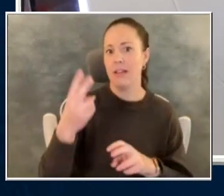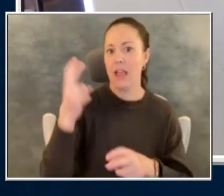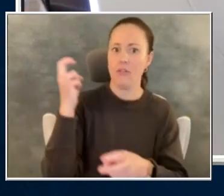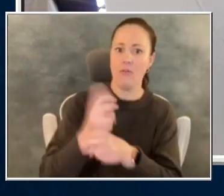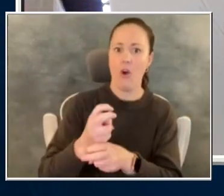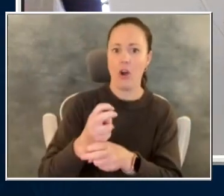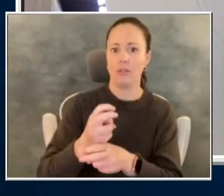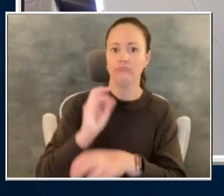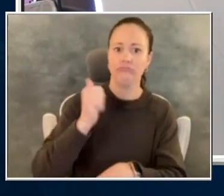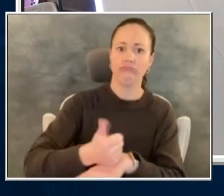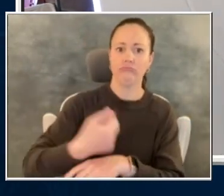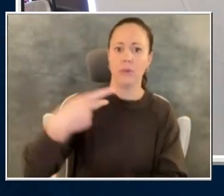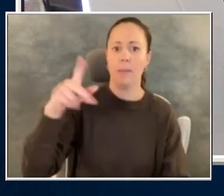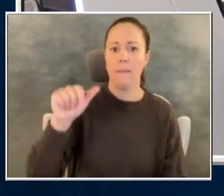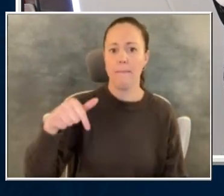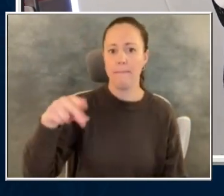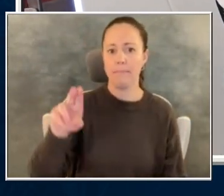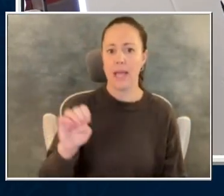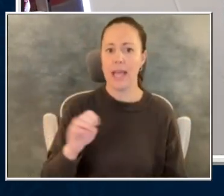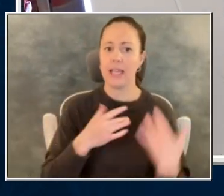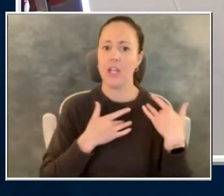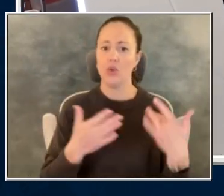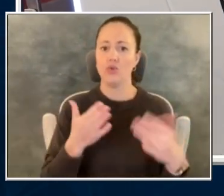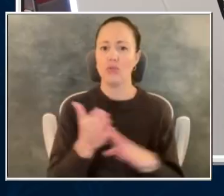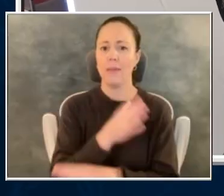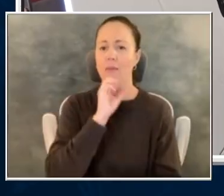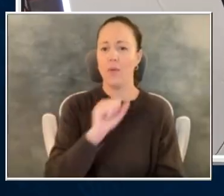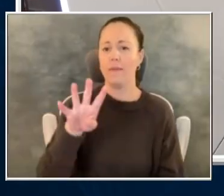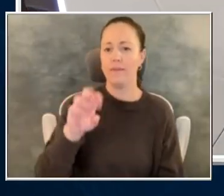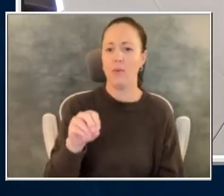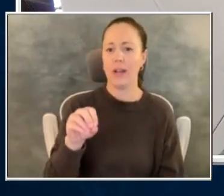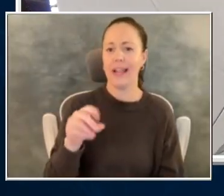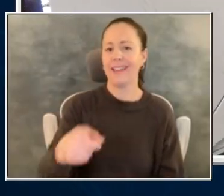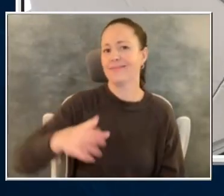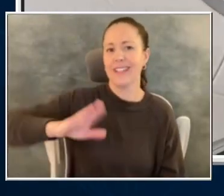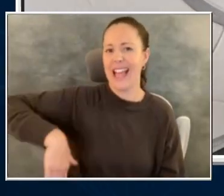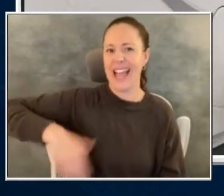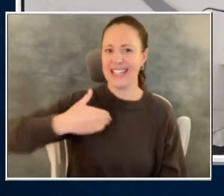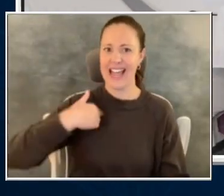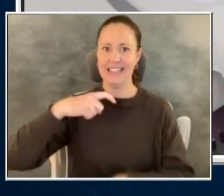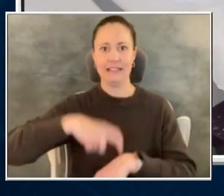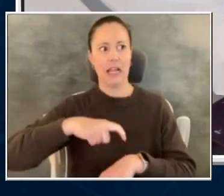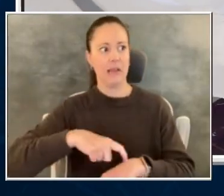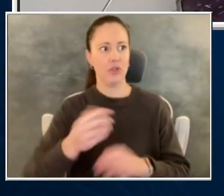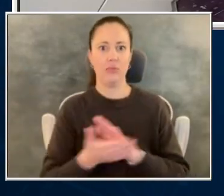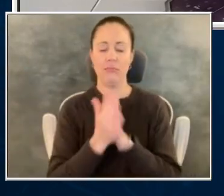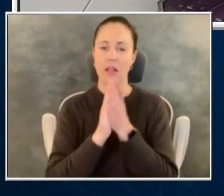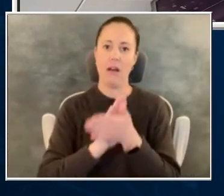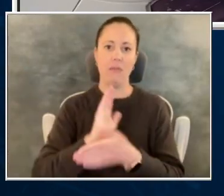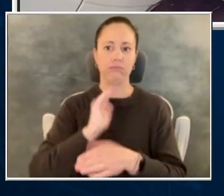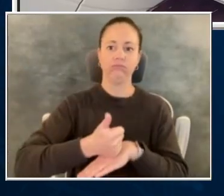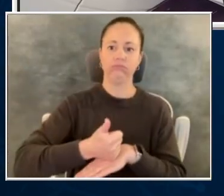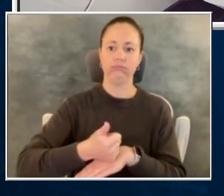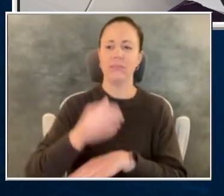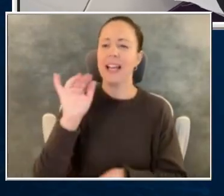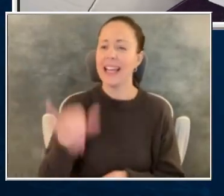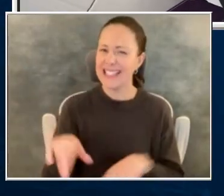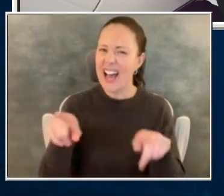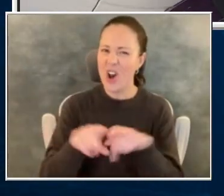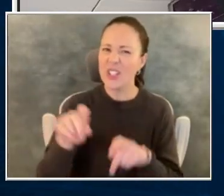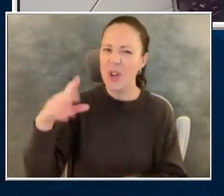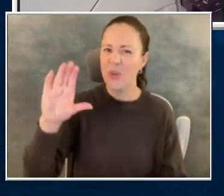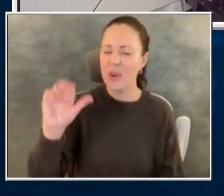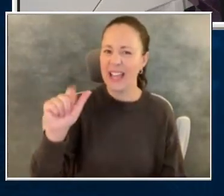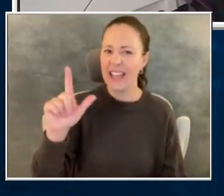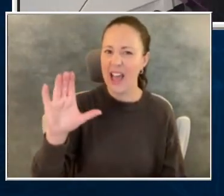Usually before the age of 40, the plaque hasn't had time to actually harden. So is plaque a synonym for calcium? Is that Yes, what we call it, a calcium score?